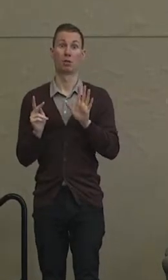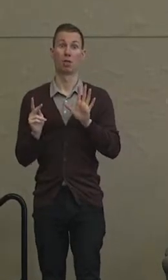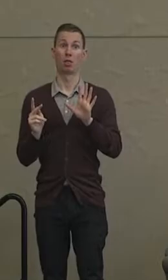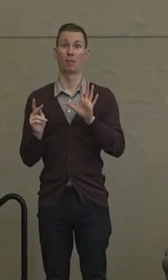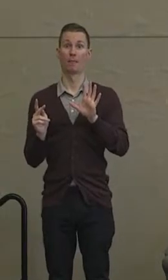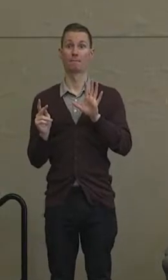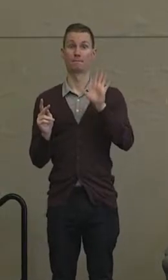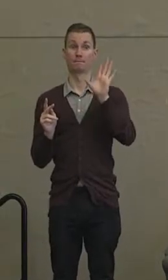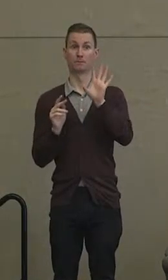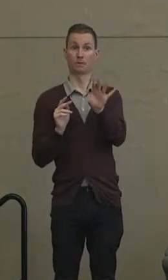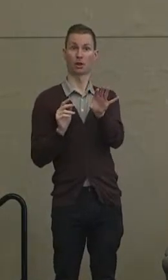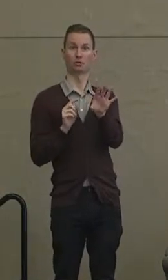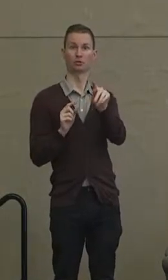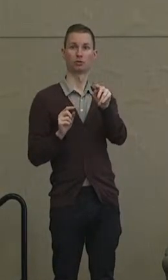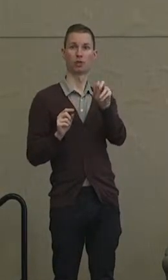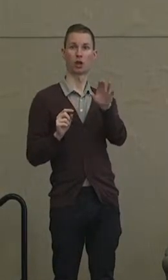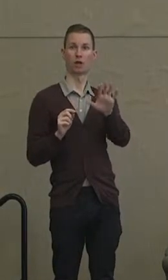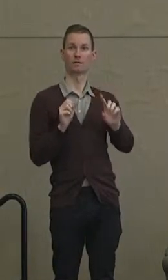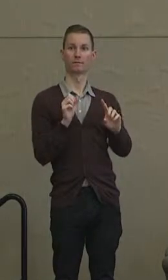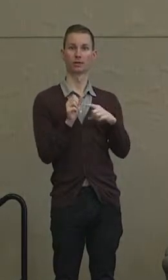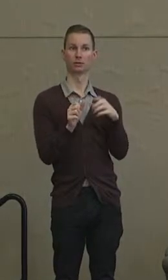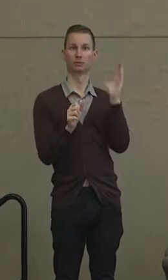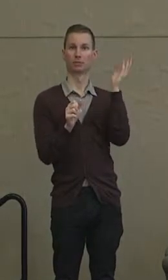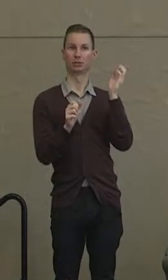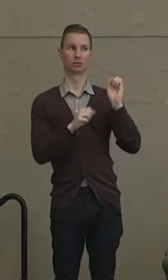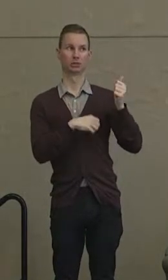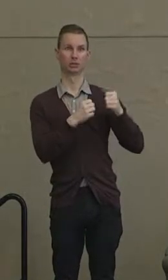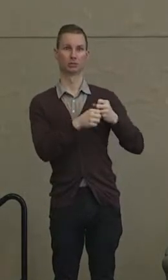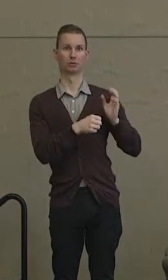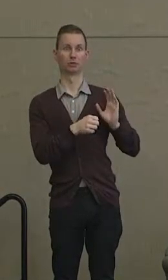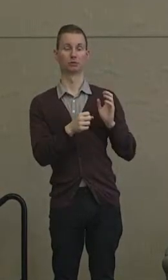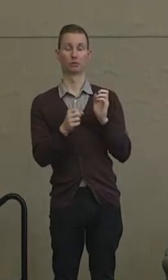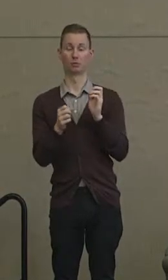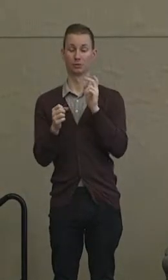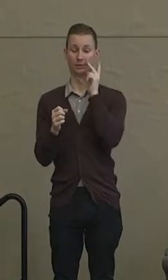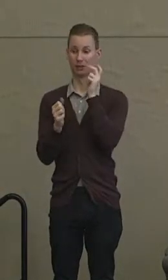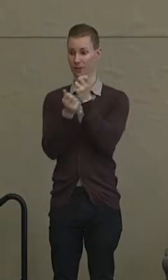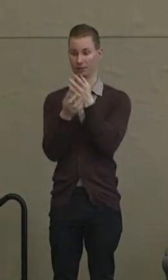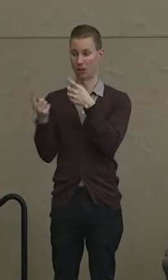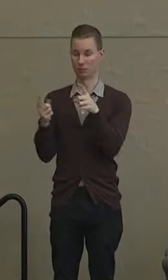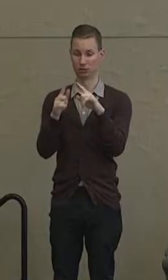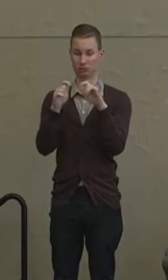10 years ago. And so seeing all of that at the same time was pretty